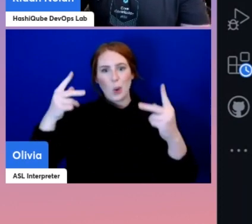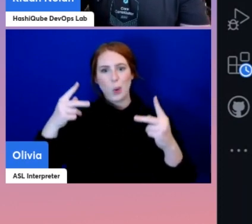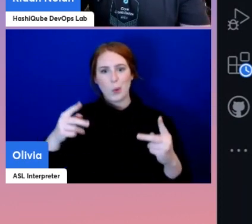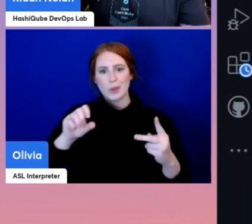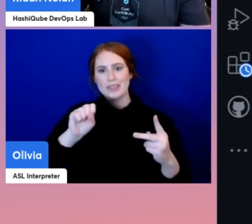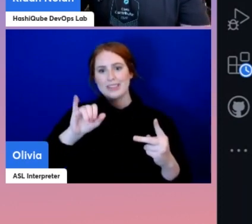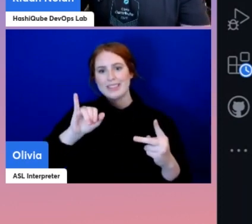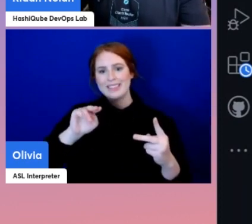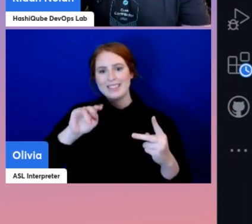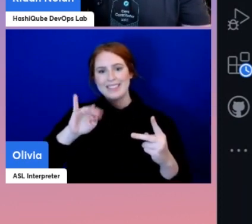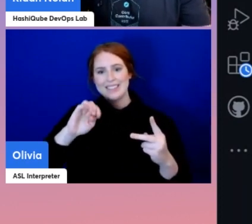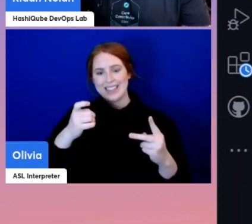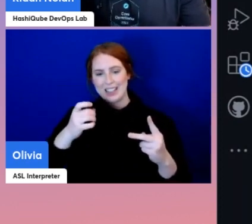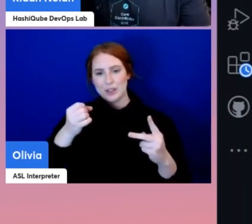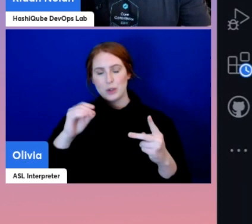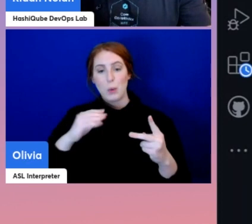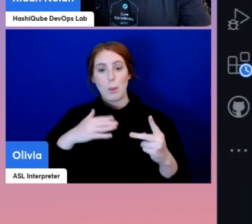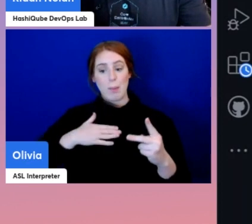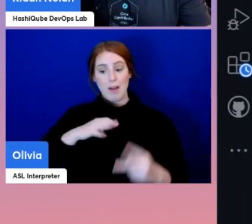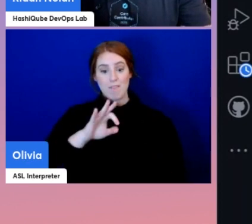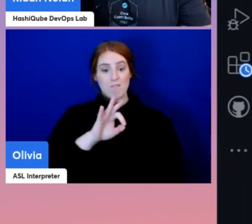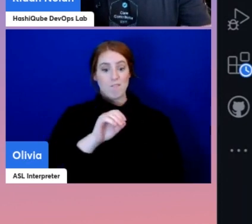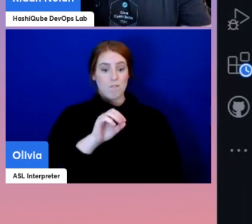format will automatically,